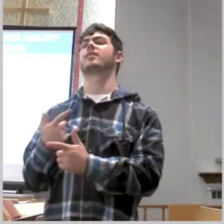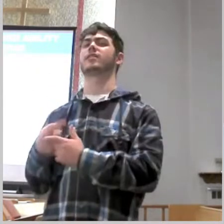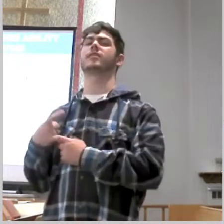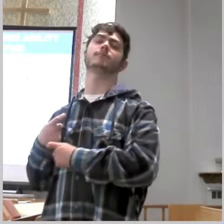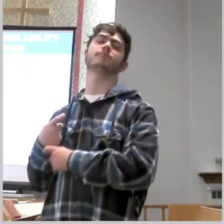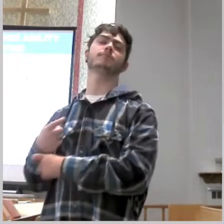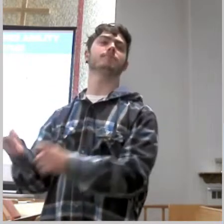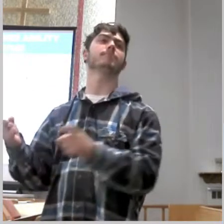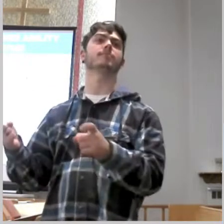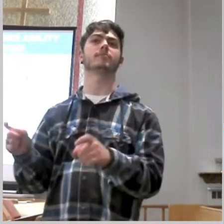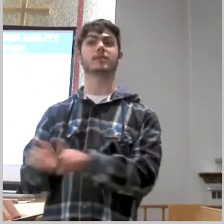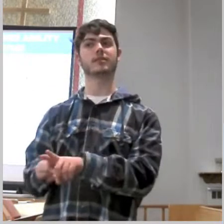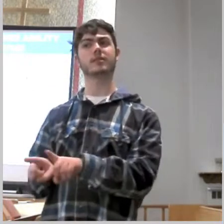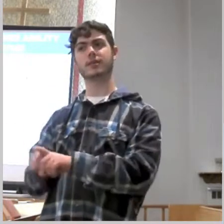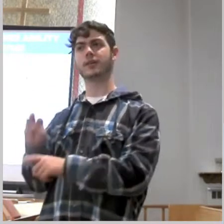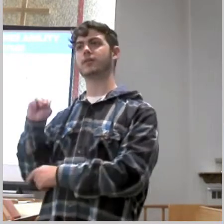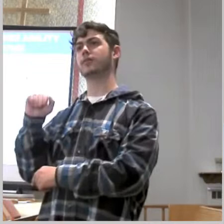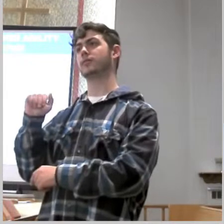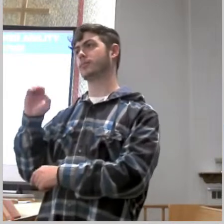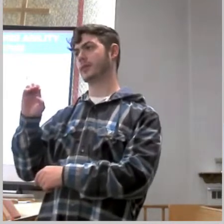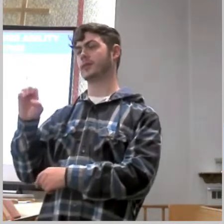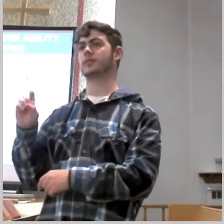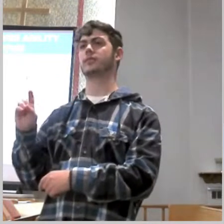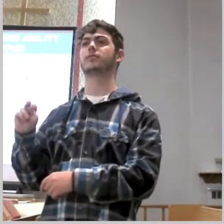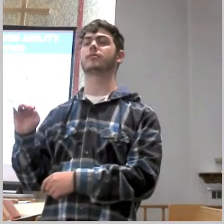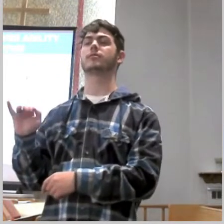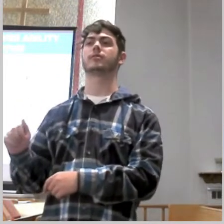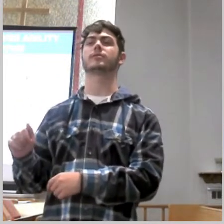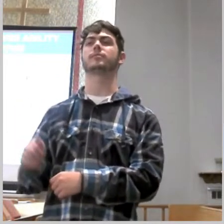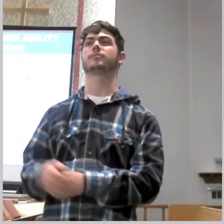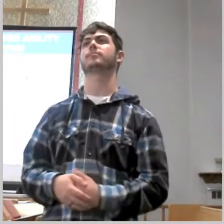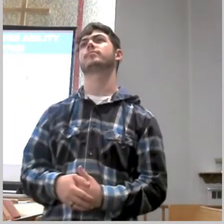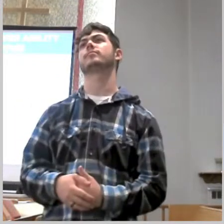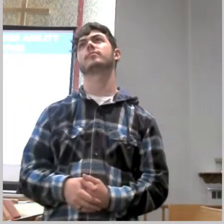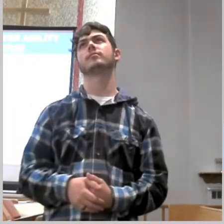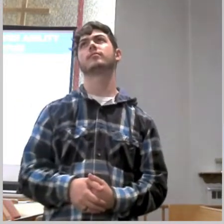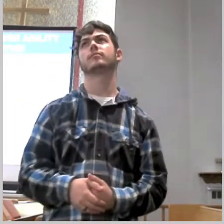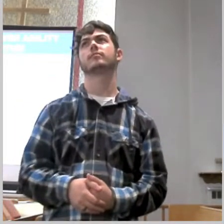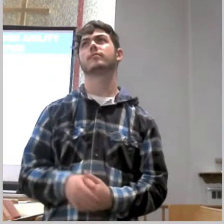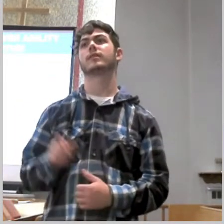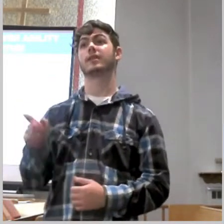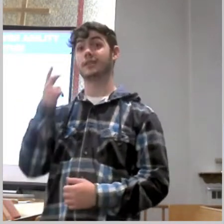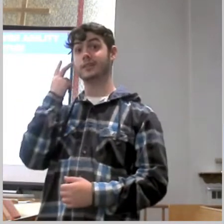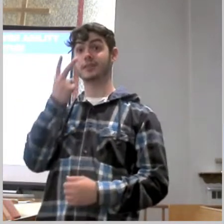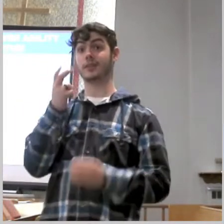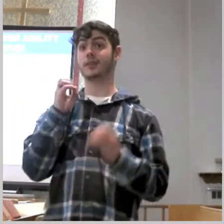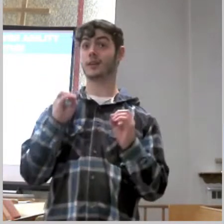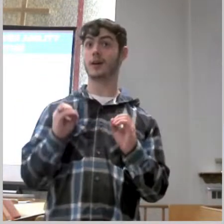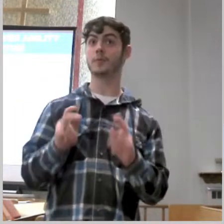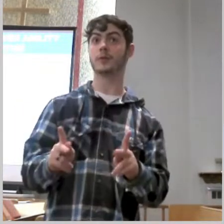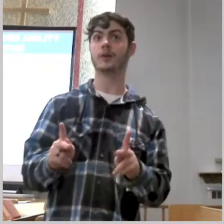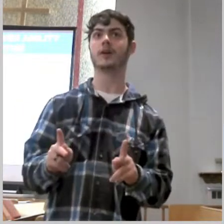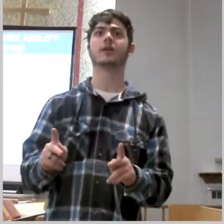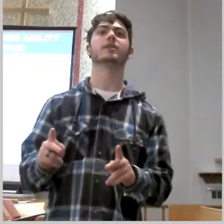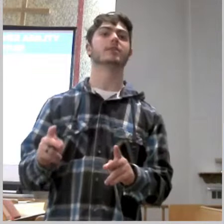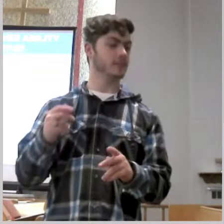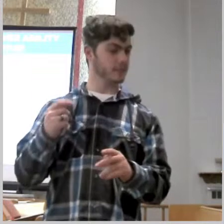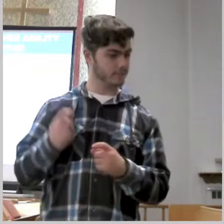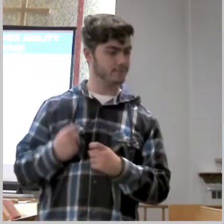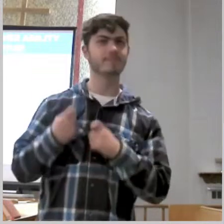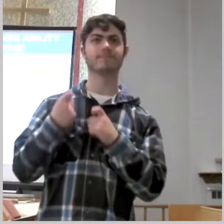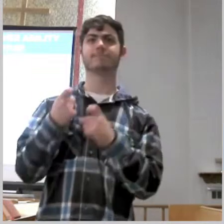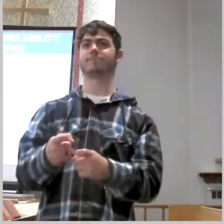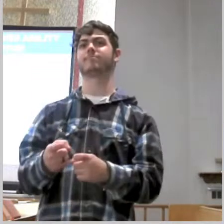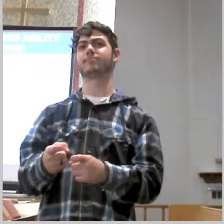like these Macedonian churches were. They saw it as a privilege. There was an opportunity. They did not have means, but there was